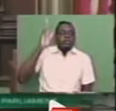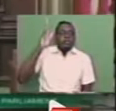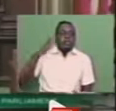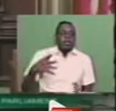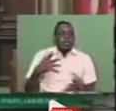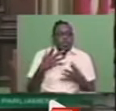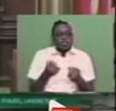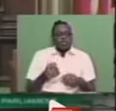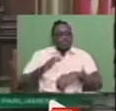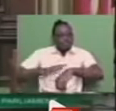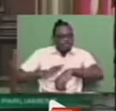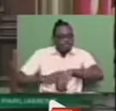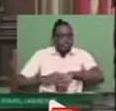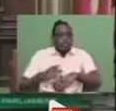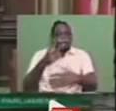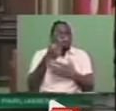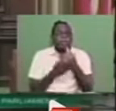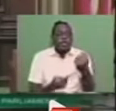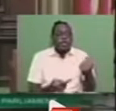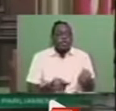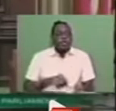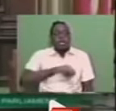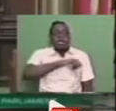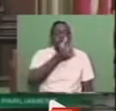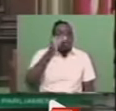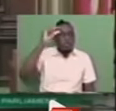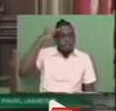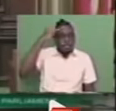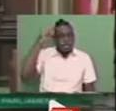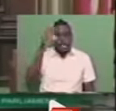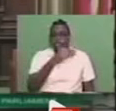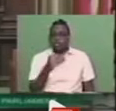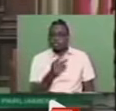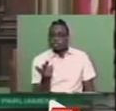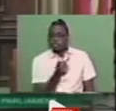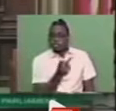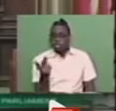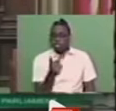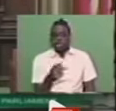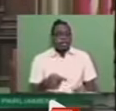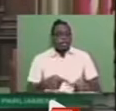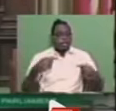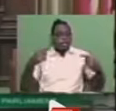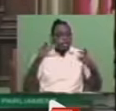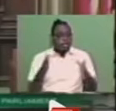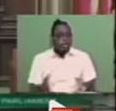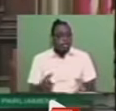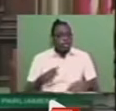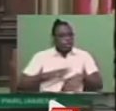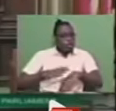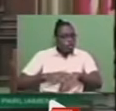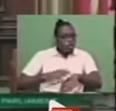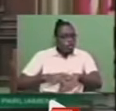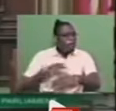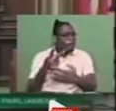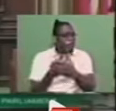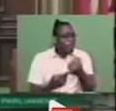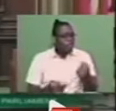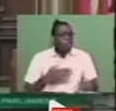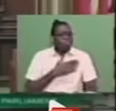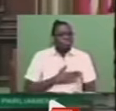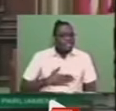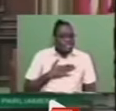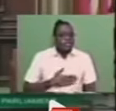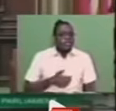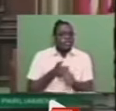the objections, I've also been hearing you. So I want to urge both sides to comply with Standing Order 53.